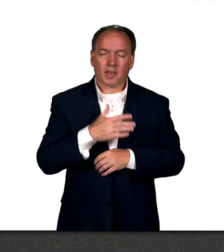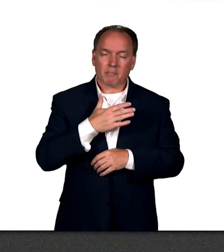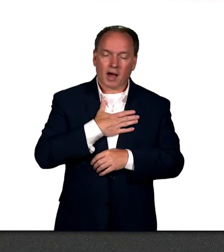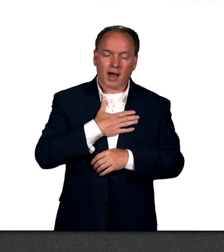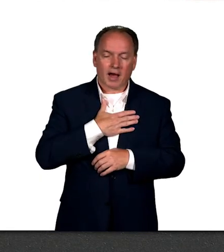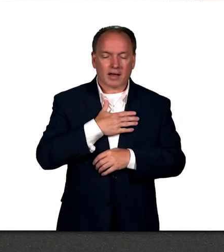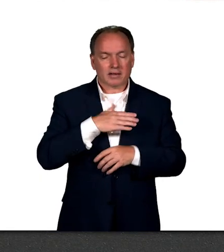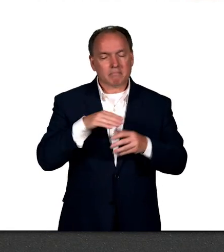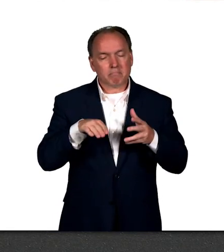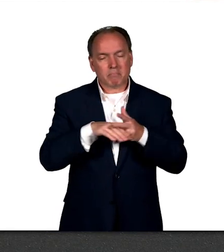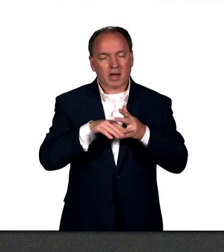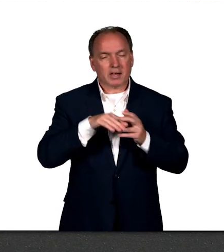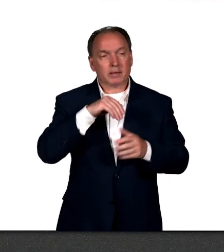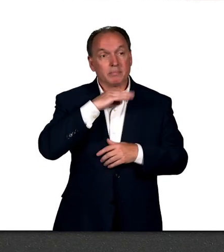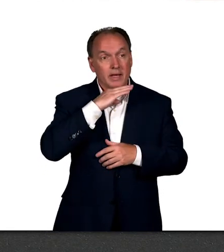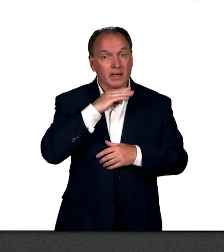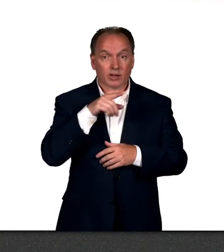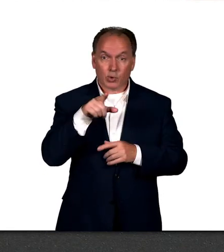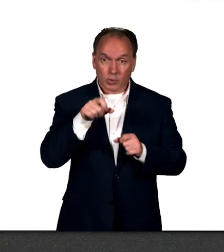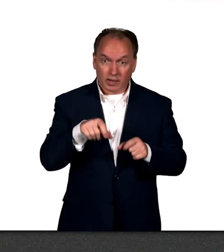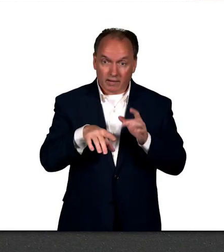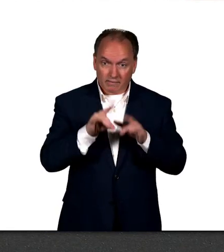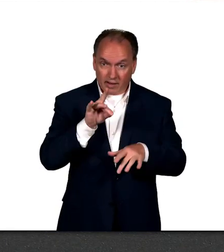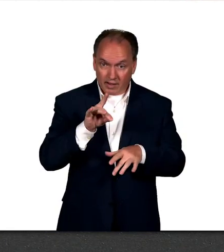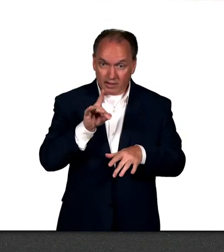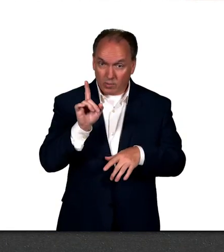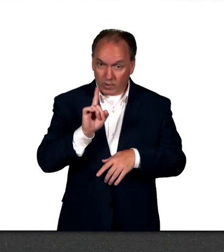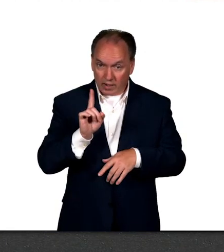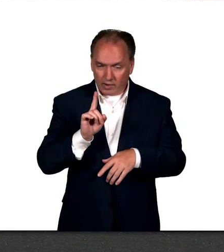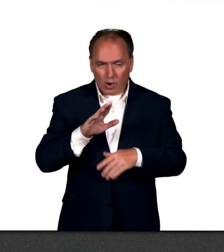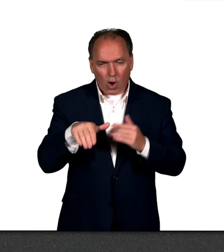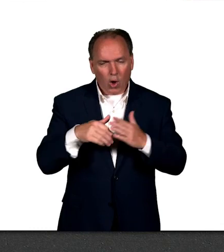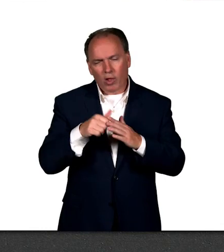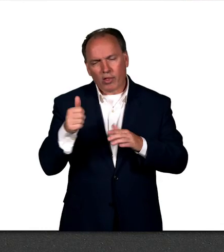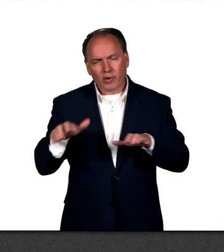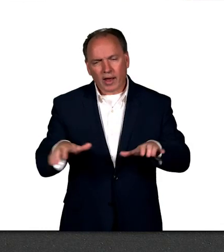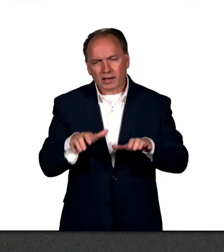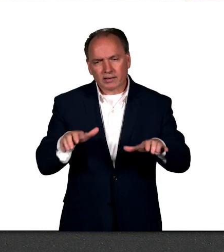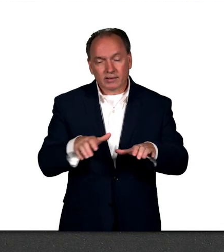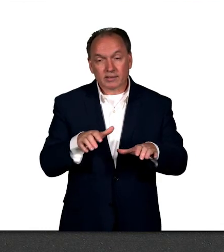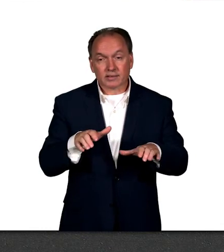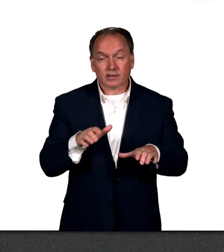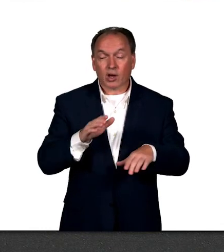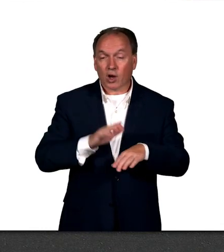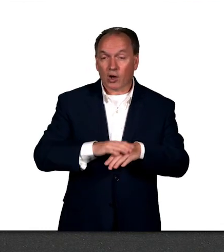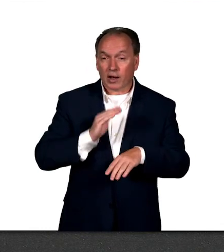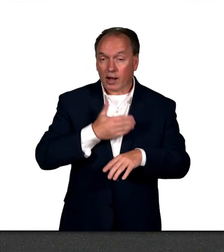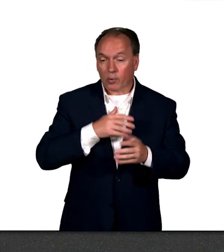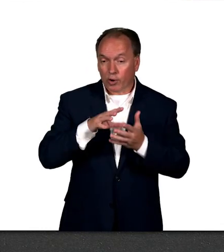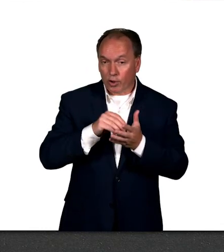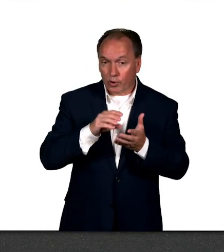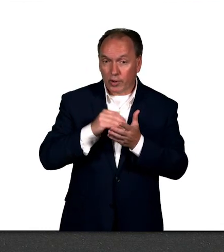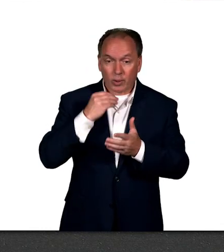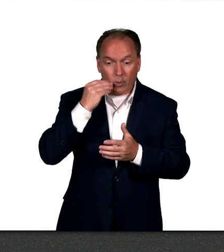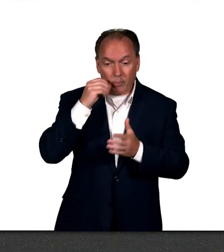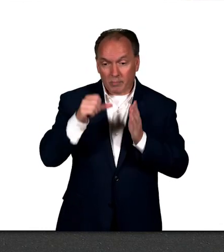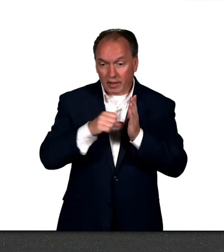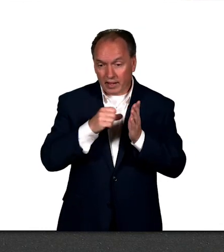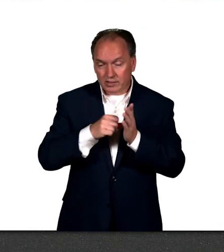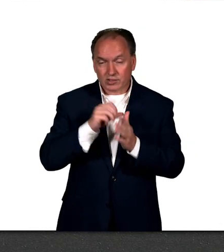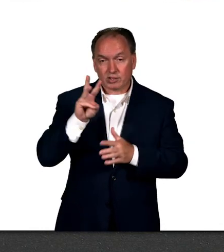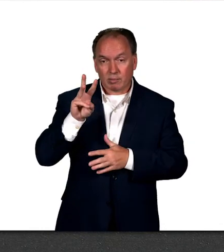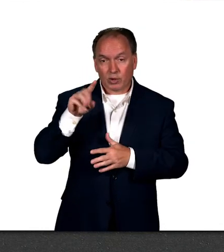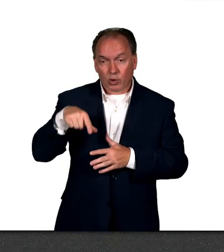There's my muddy pig, and you can find this and all the other activities on our Learning at Home